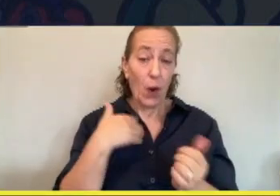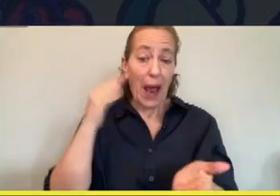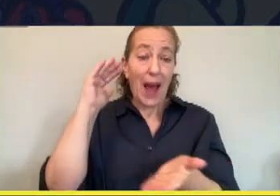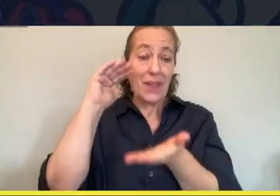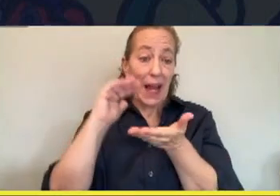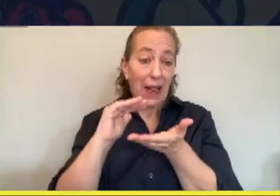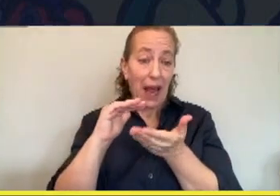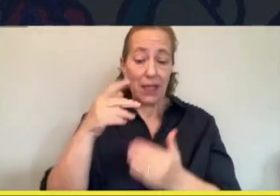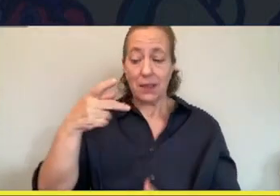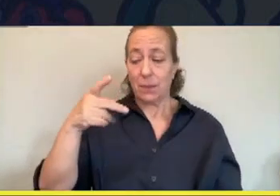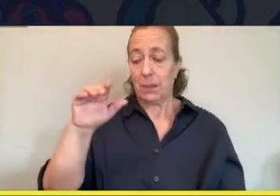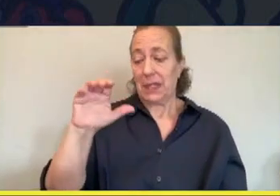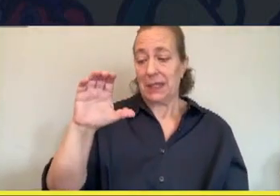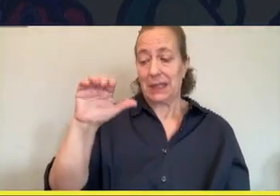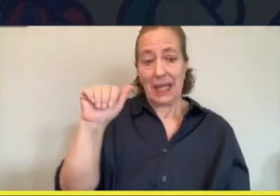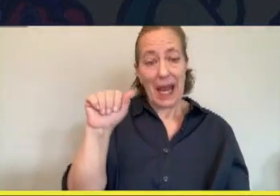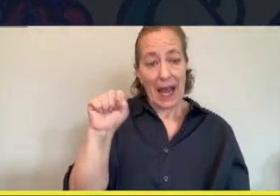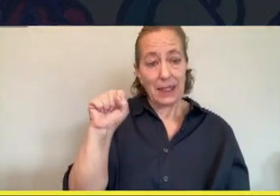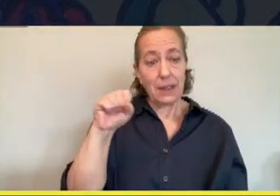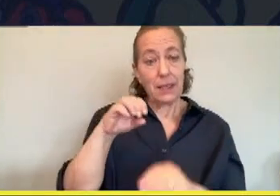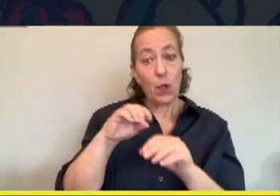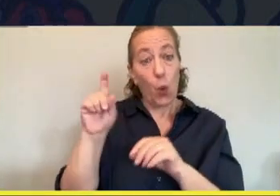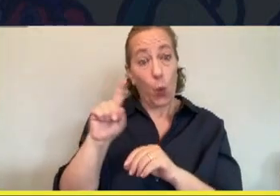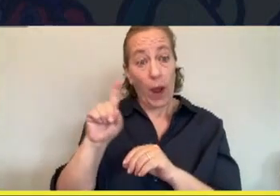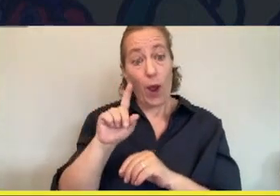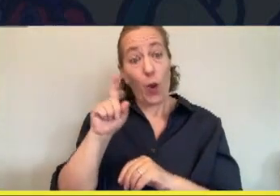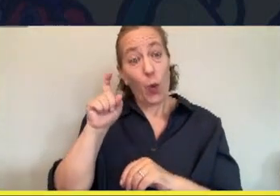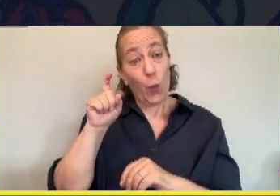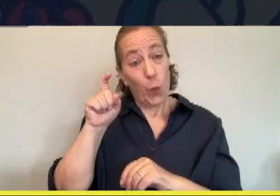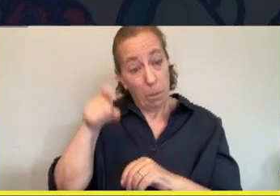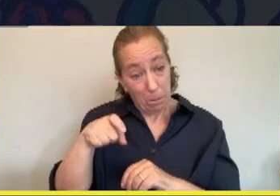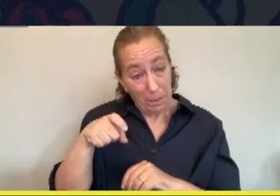areas that most need them.